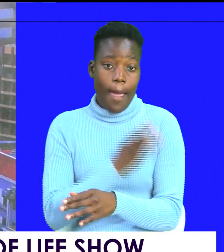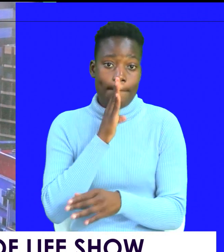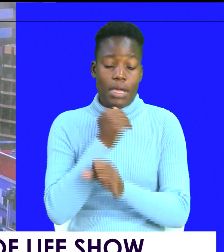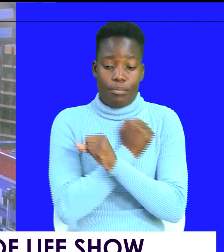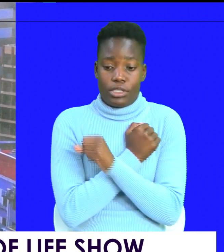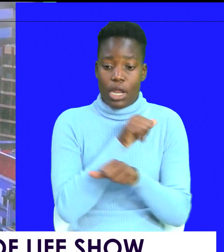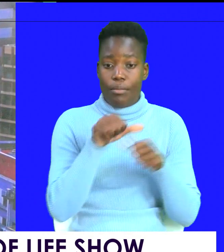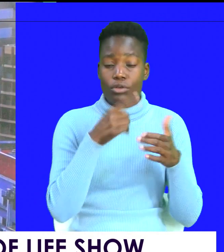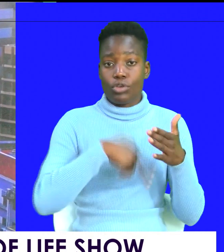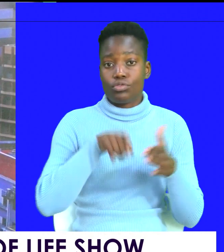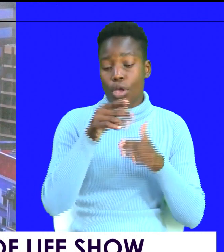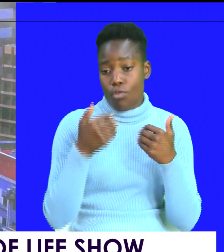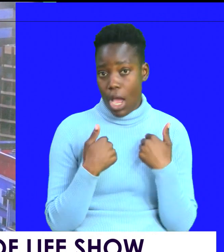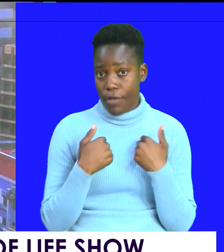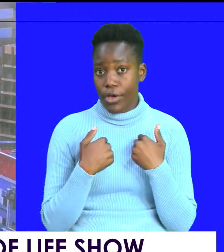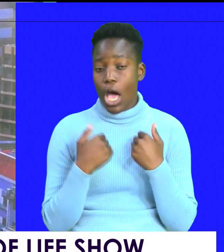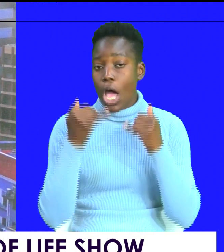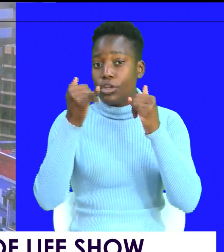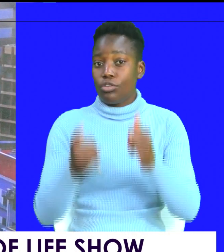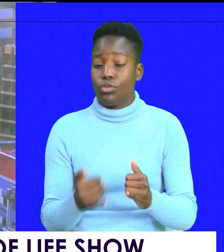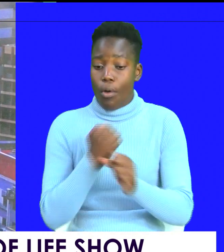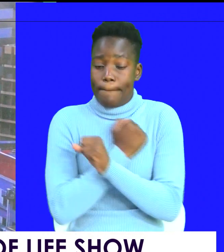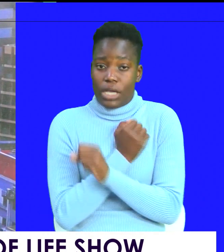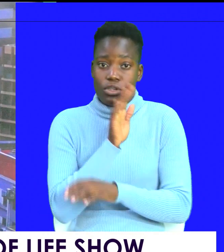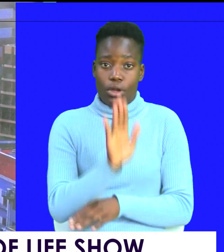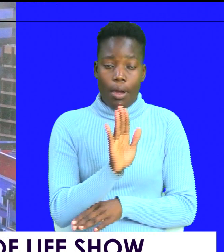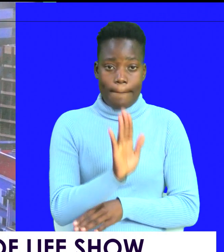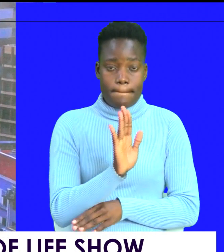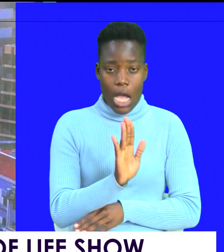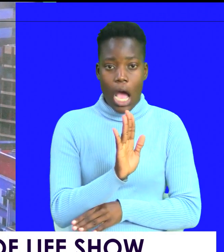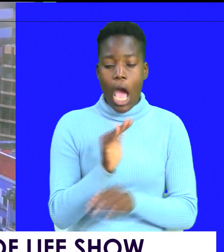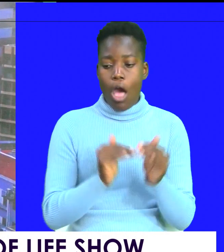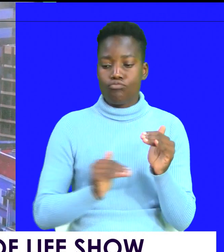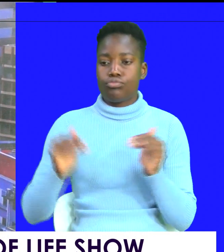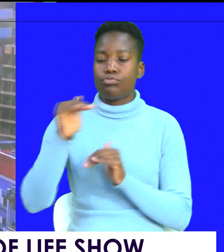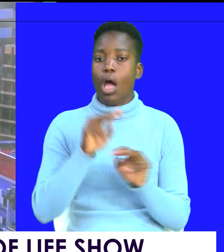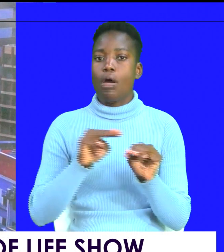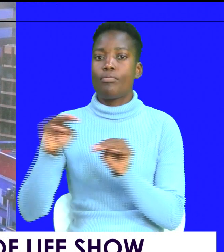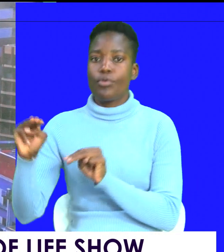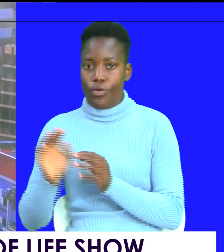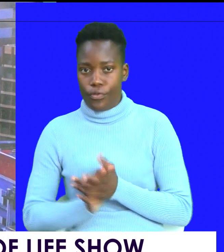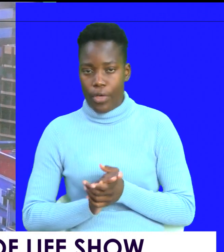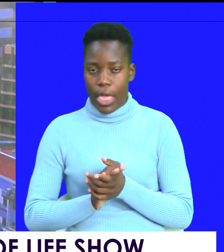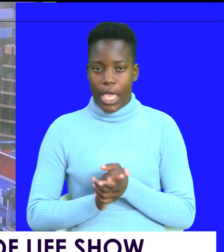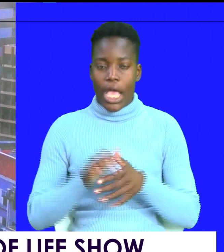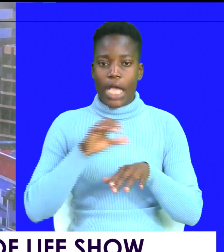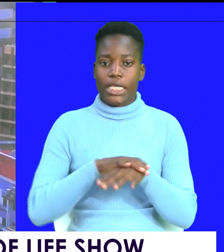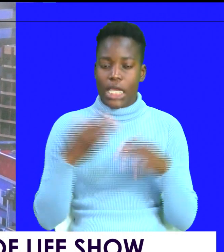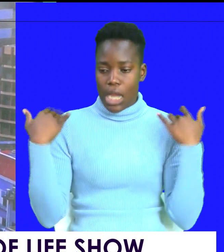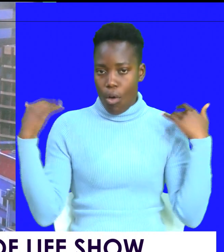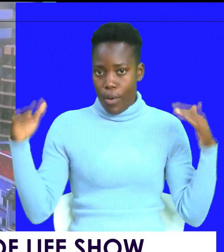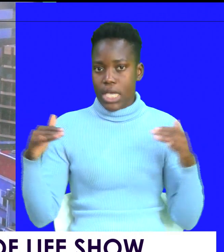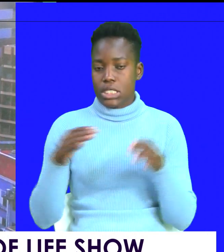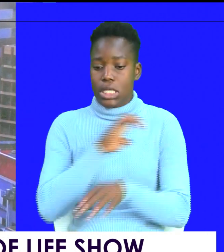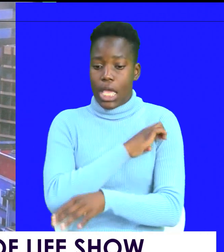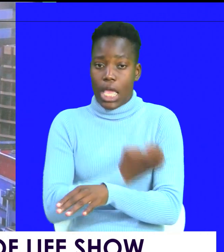passionate about what you have. Renew your passion. Soar up with wings like an eagle. Mount up with wings as an eagle. Renew